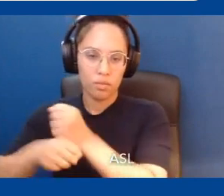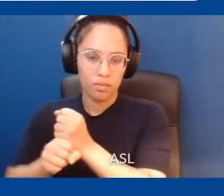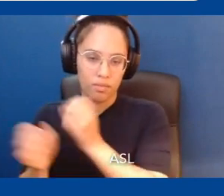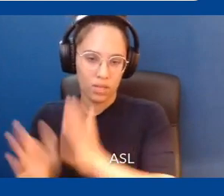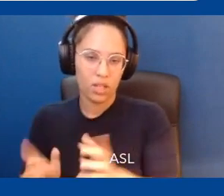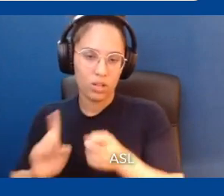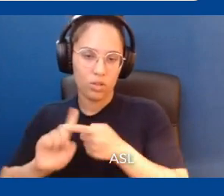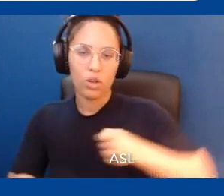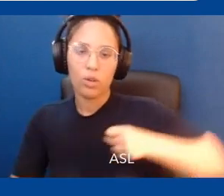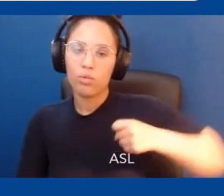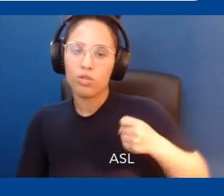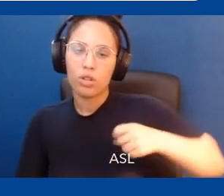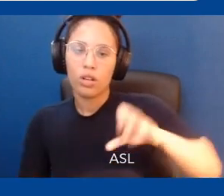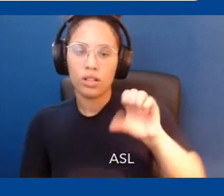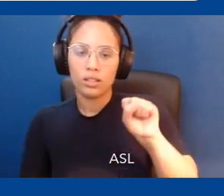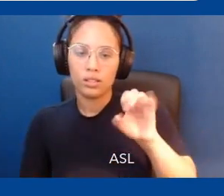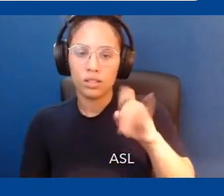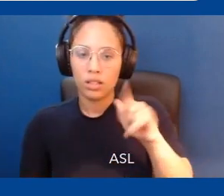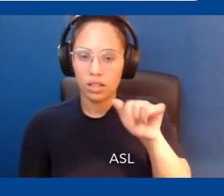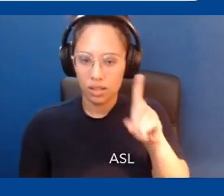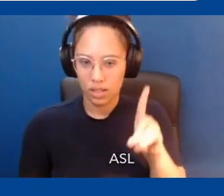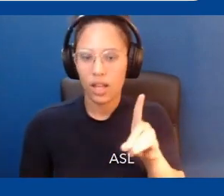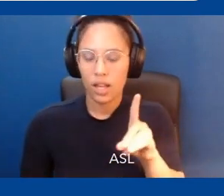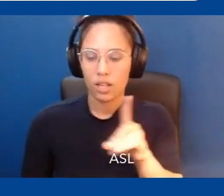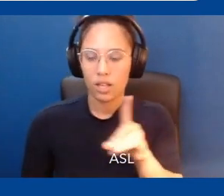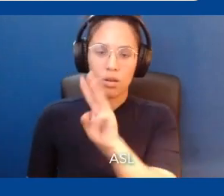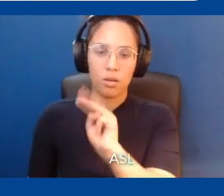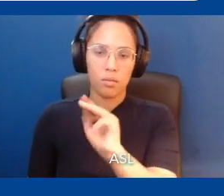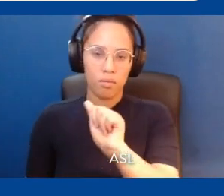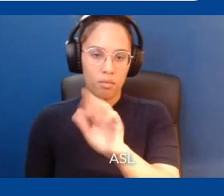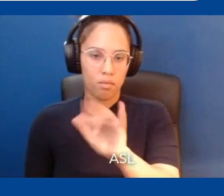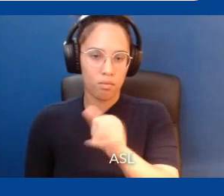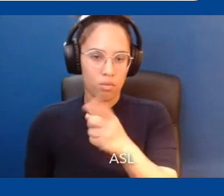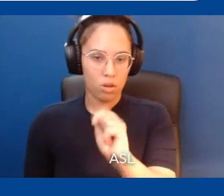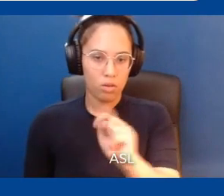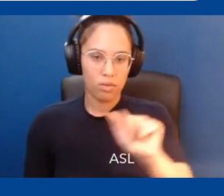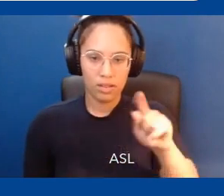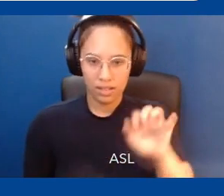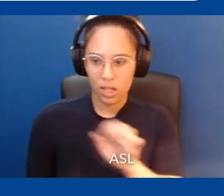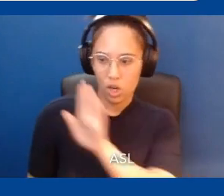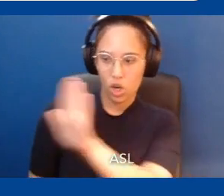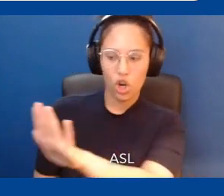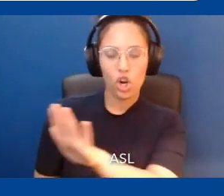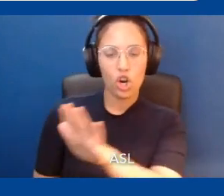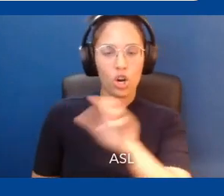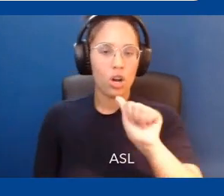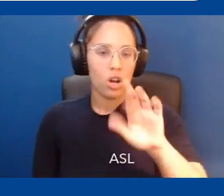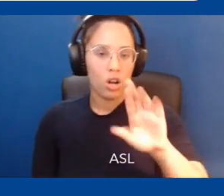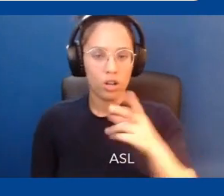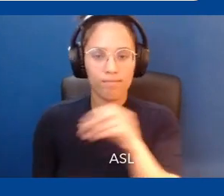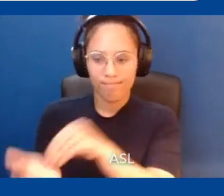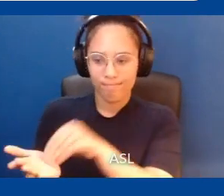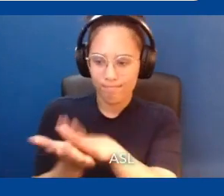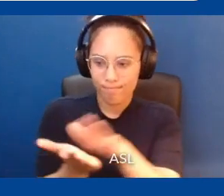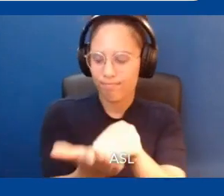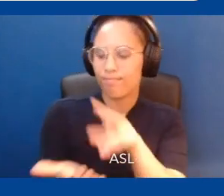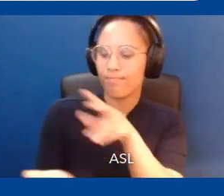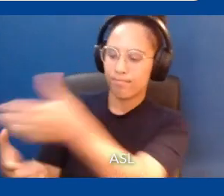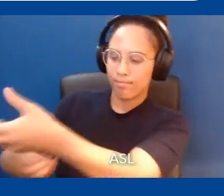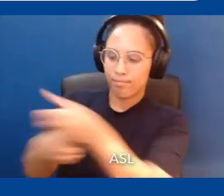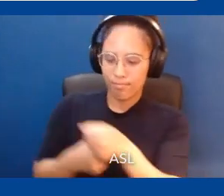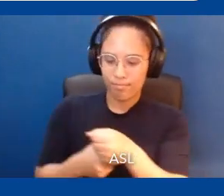filmmaker, going through her archives. And so also being able to work with these kinds of British and Scottish film archives from